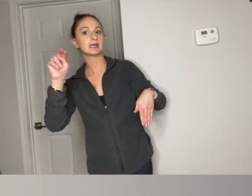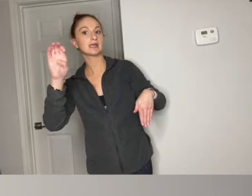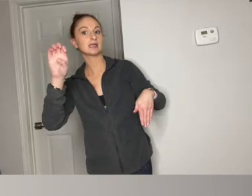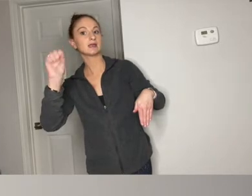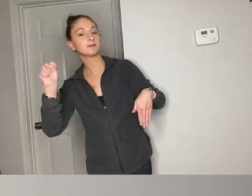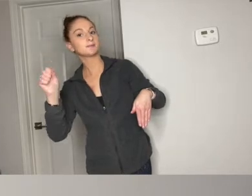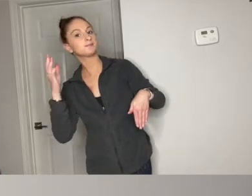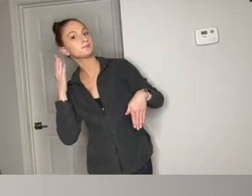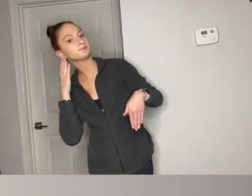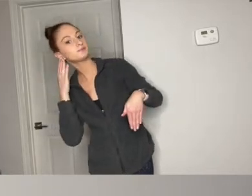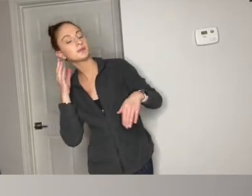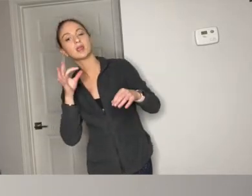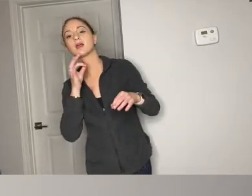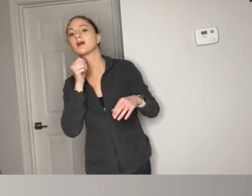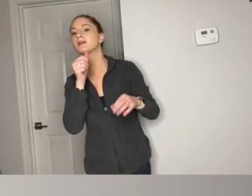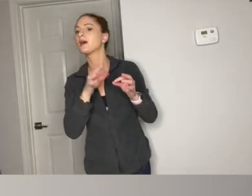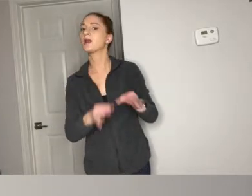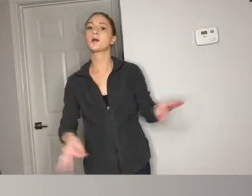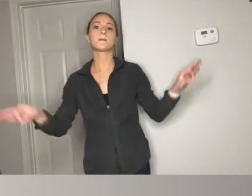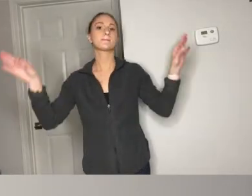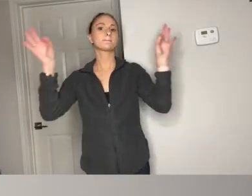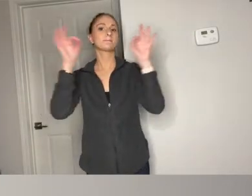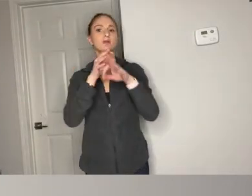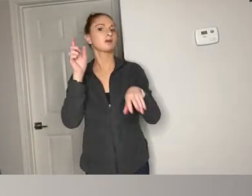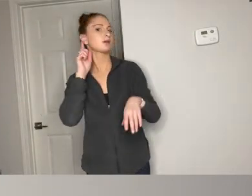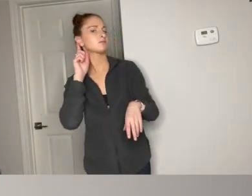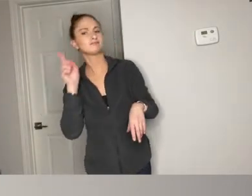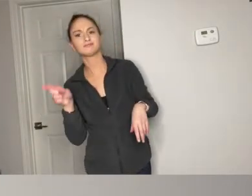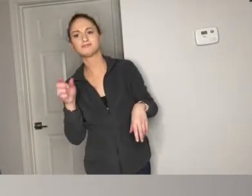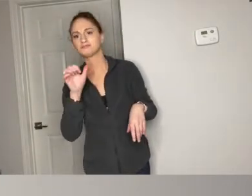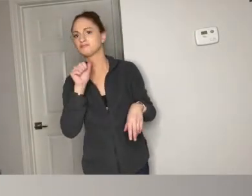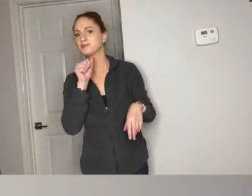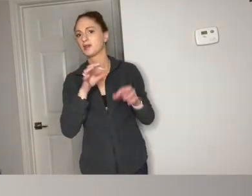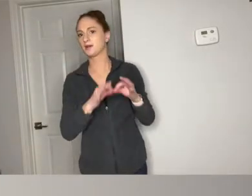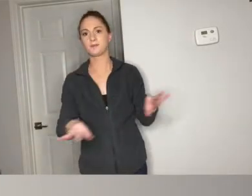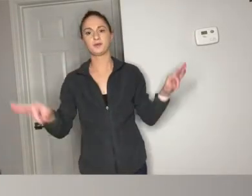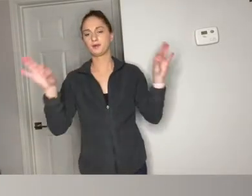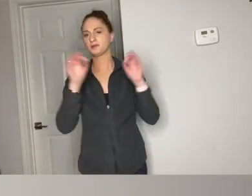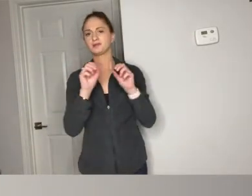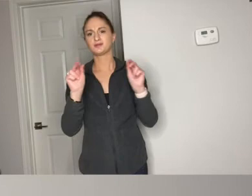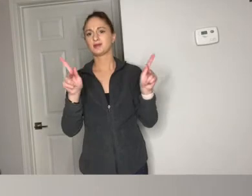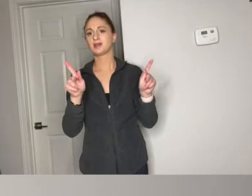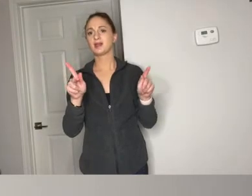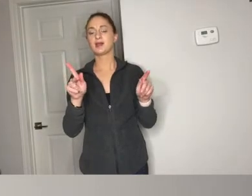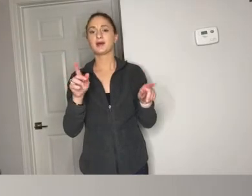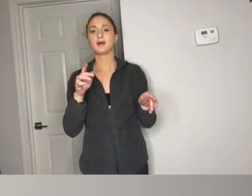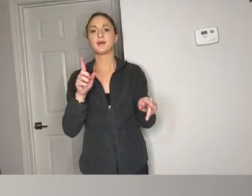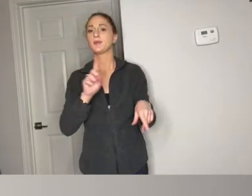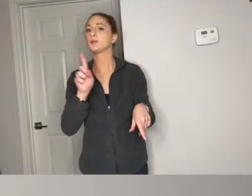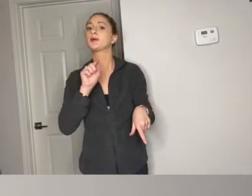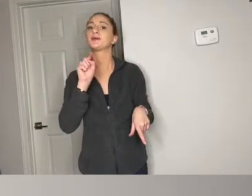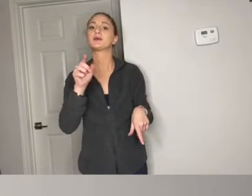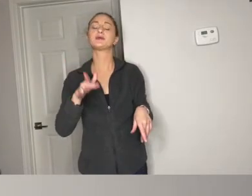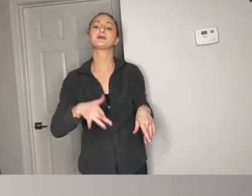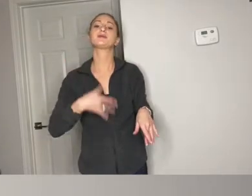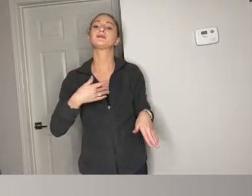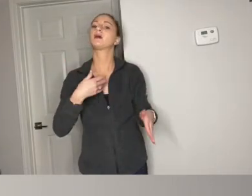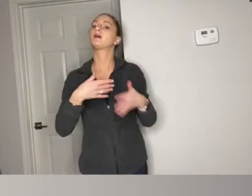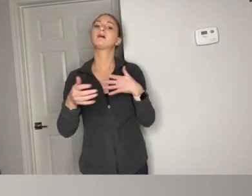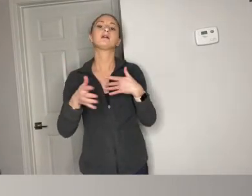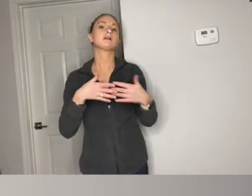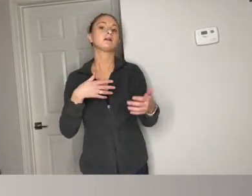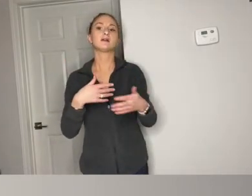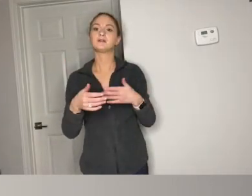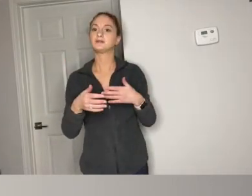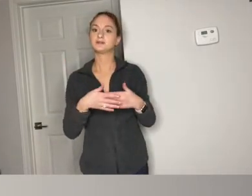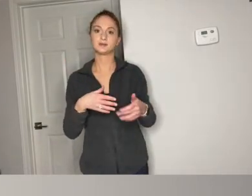not expected to reach, but just try your best. Try not to lift your left sits bones off of the ground. Make